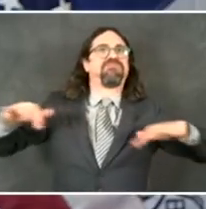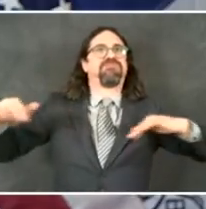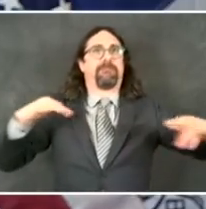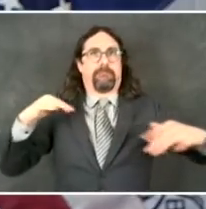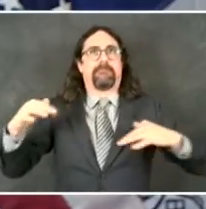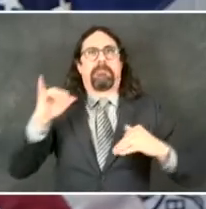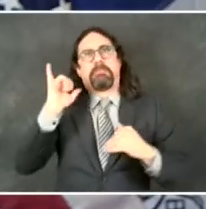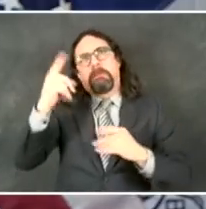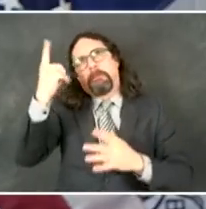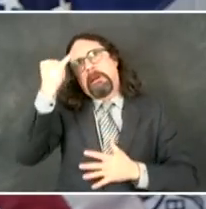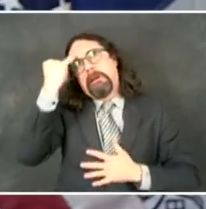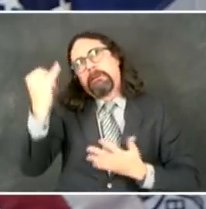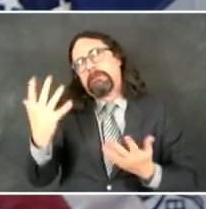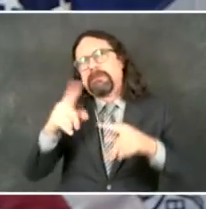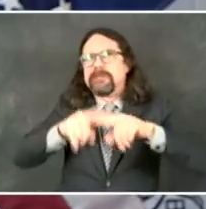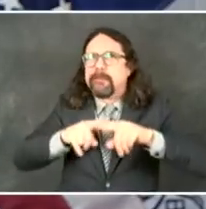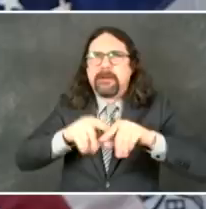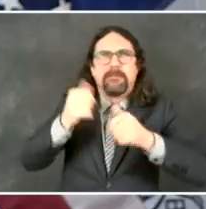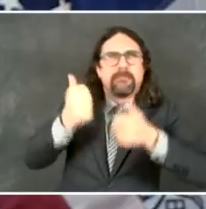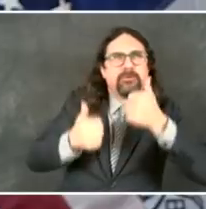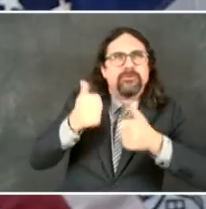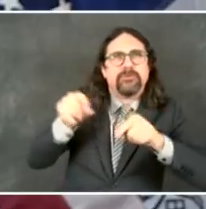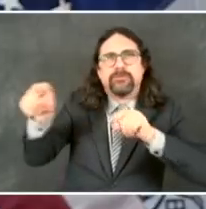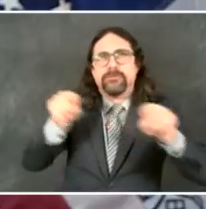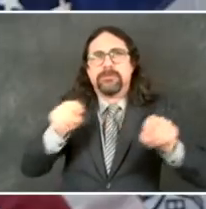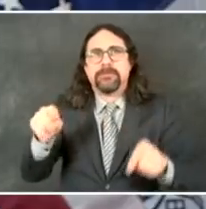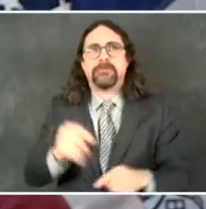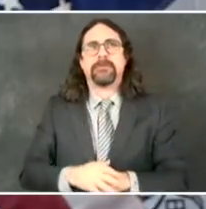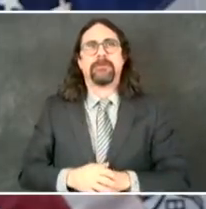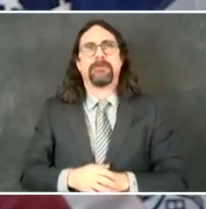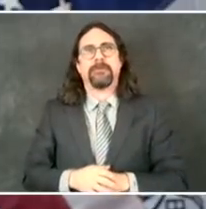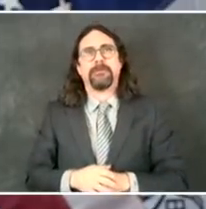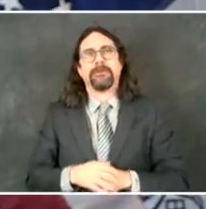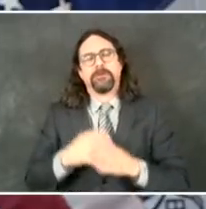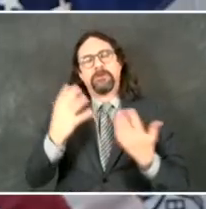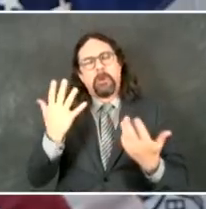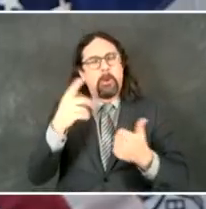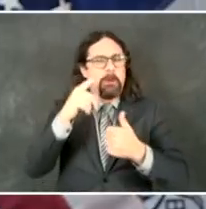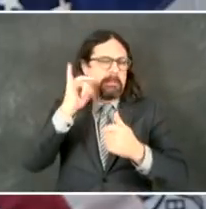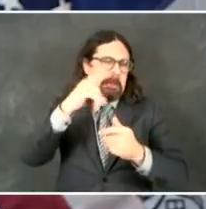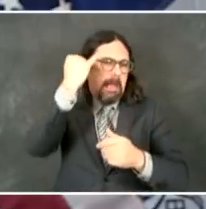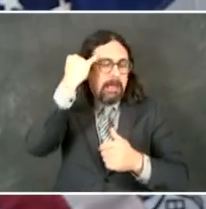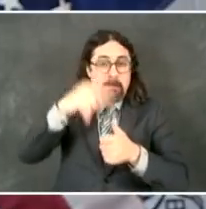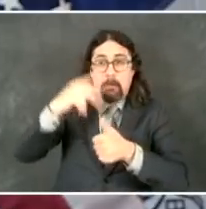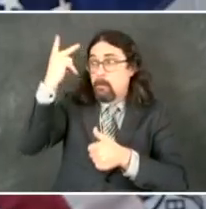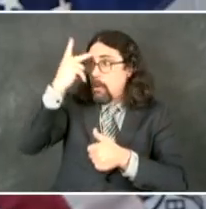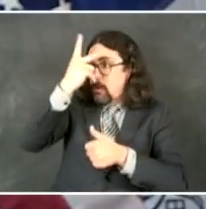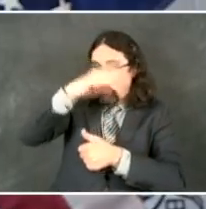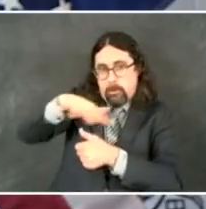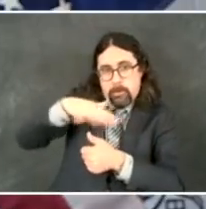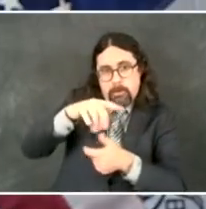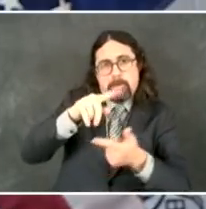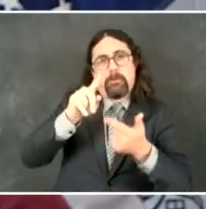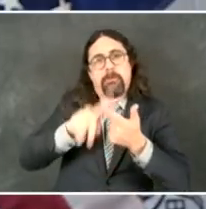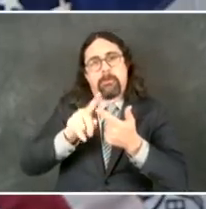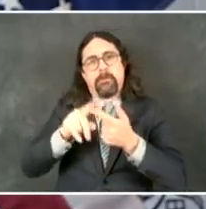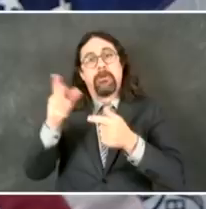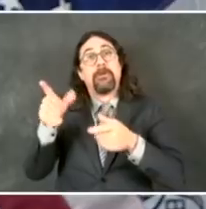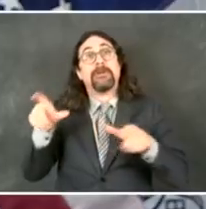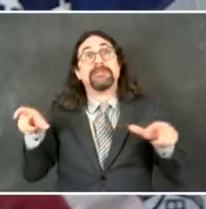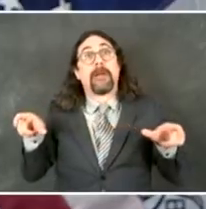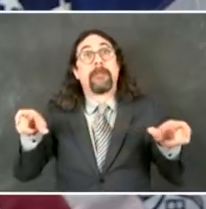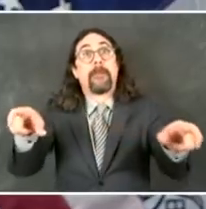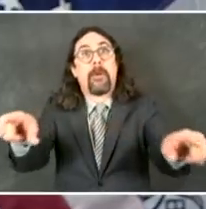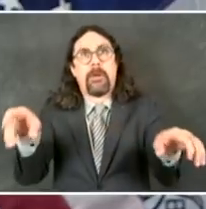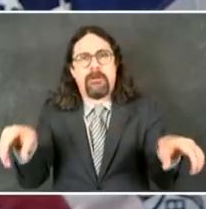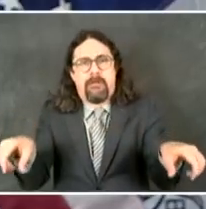more. So the focus here will be to focus, of course, same as we're doing with so many other things,